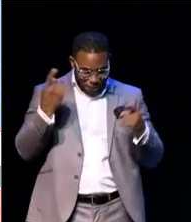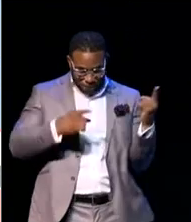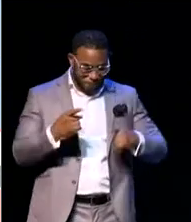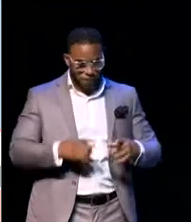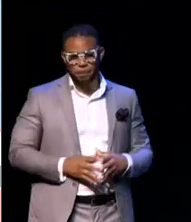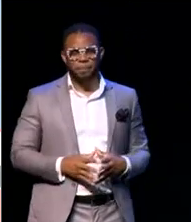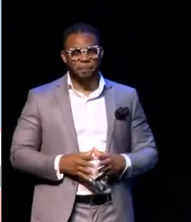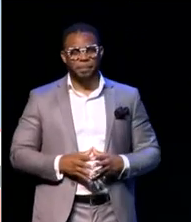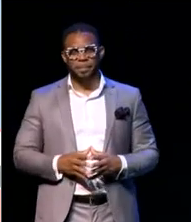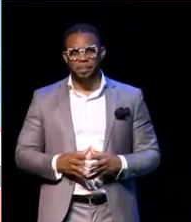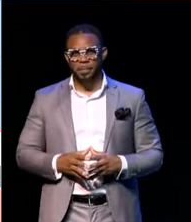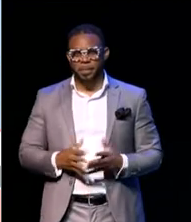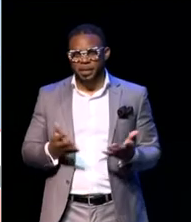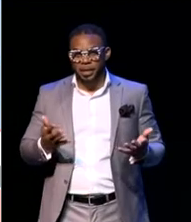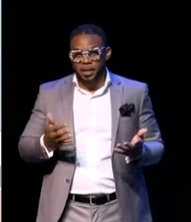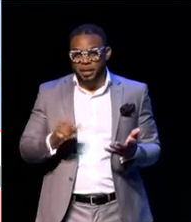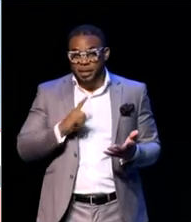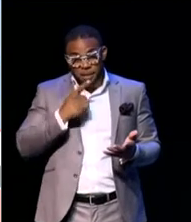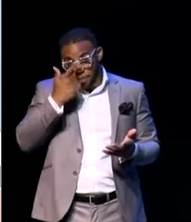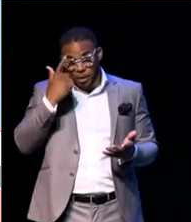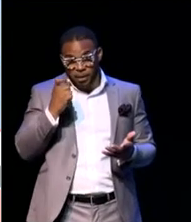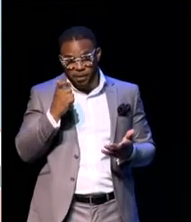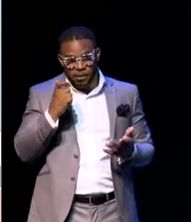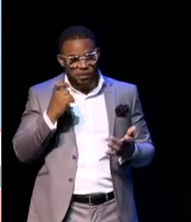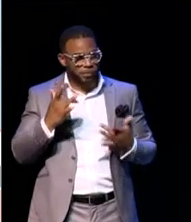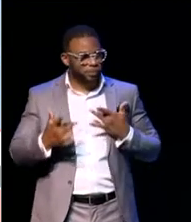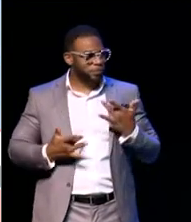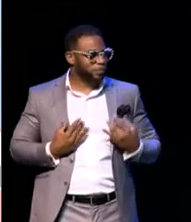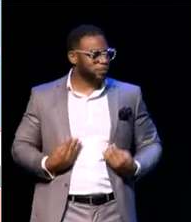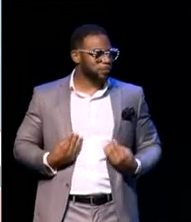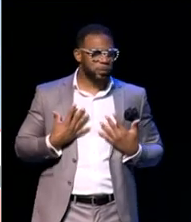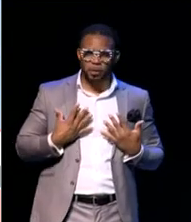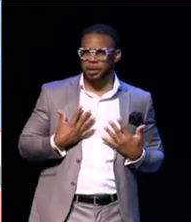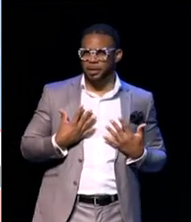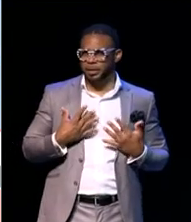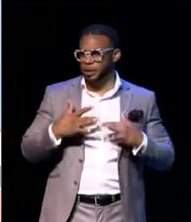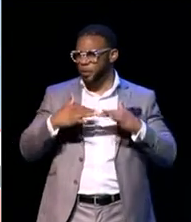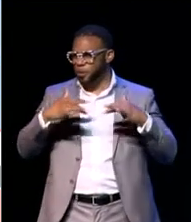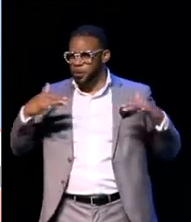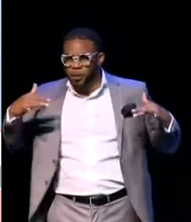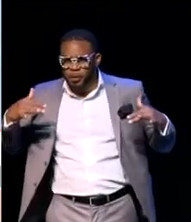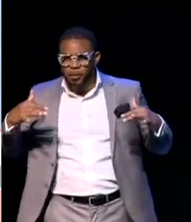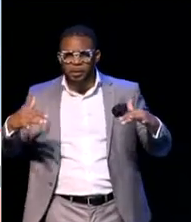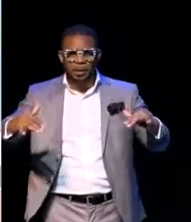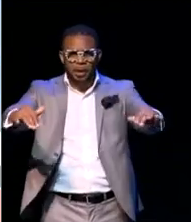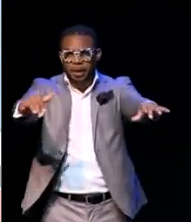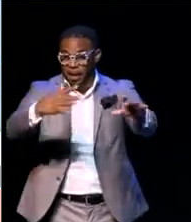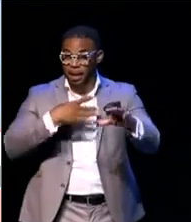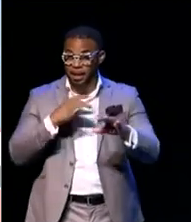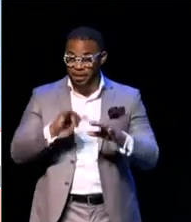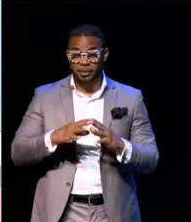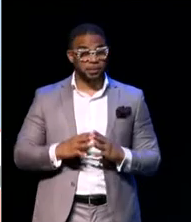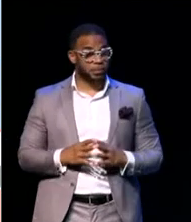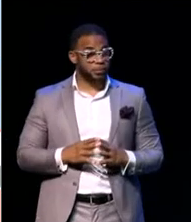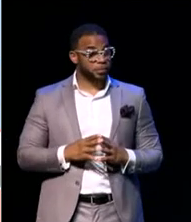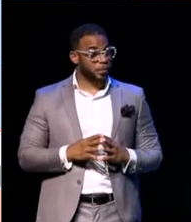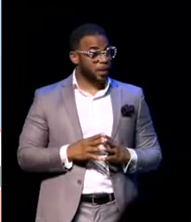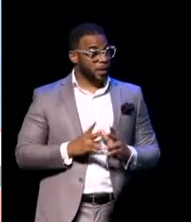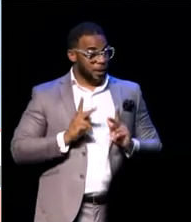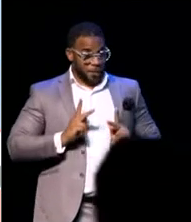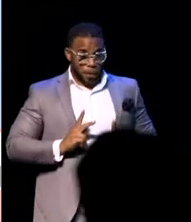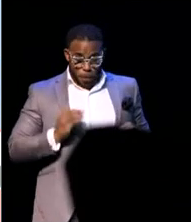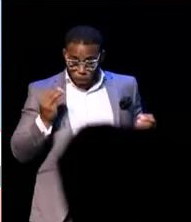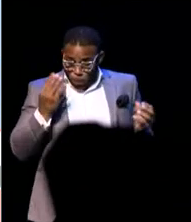is. It is because it's vibrant, it's diversified. I like that. It's